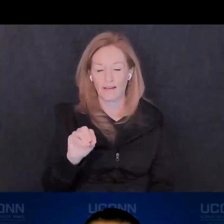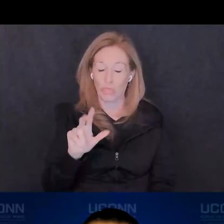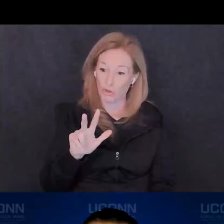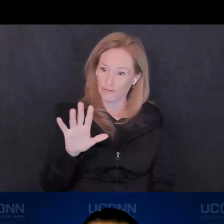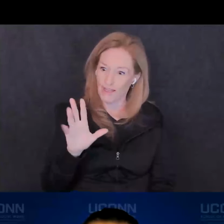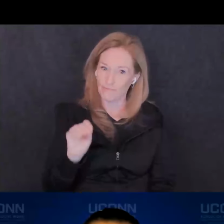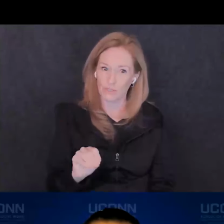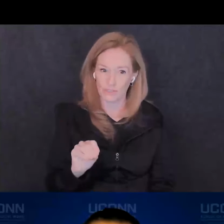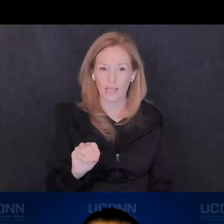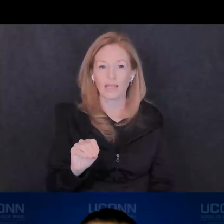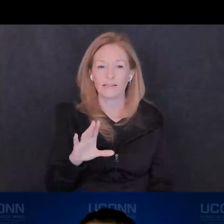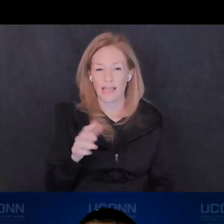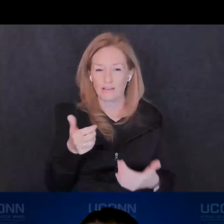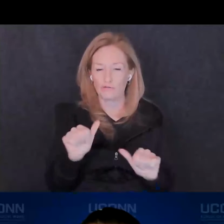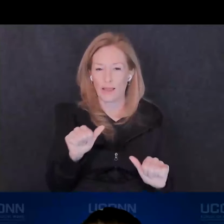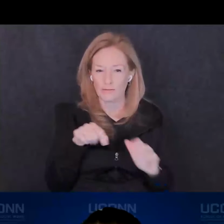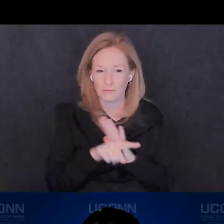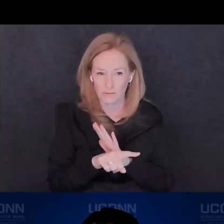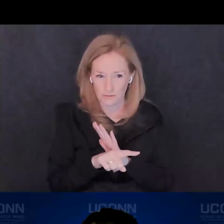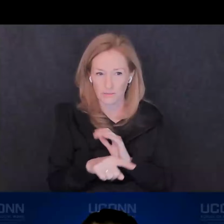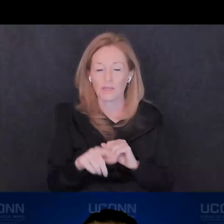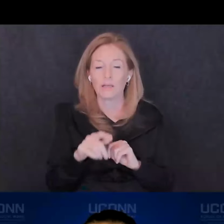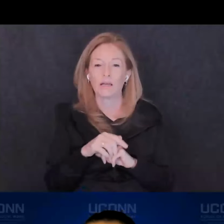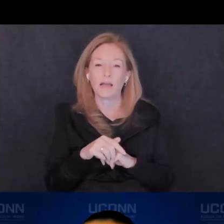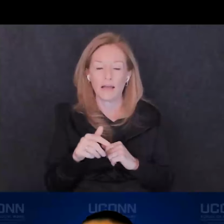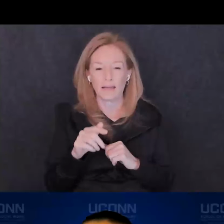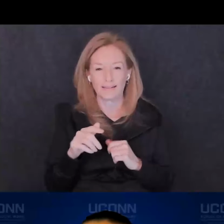to 15% of young people who did not identify as transgender.